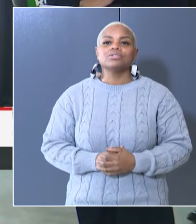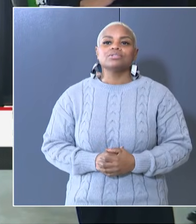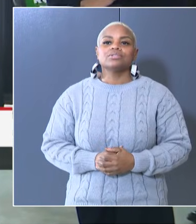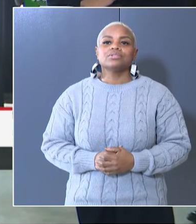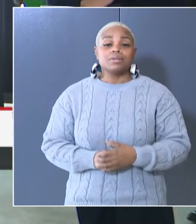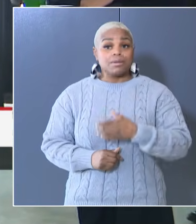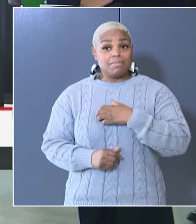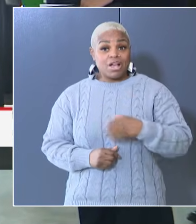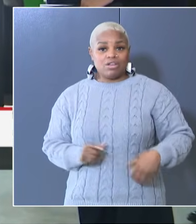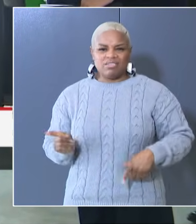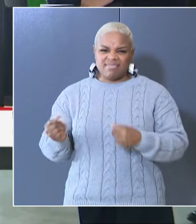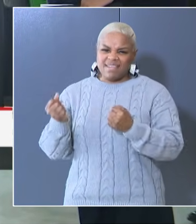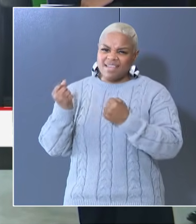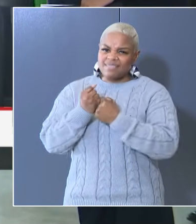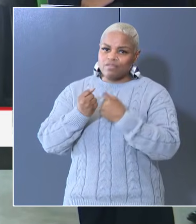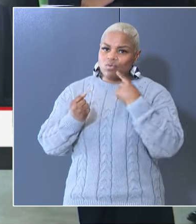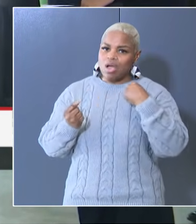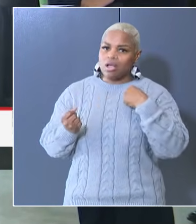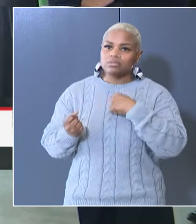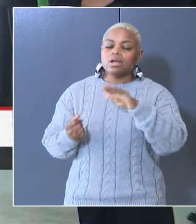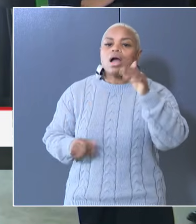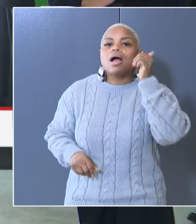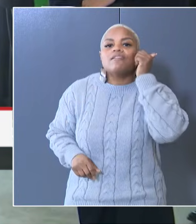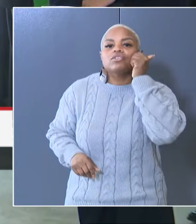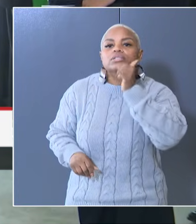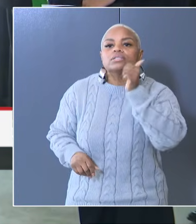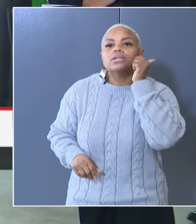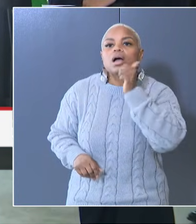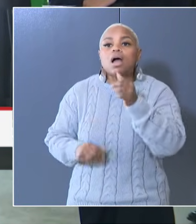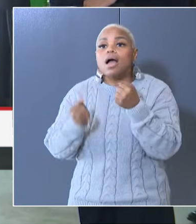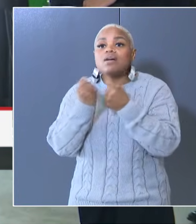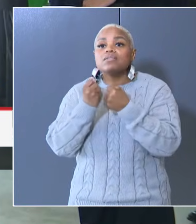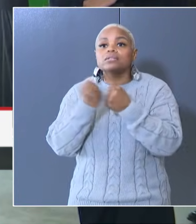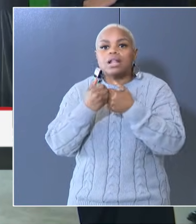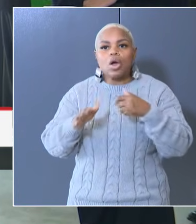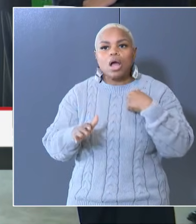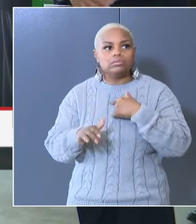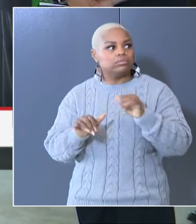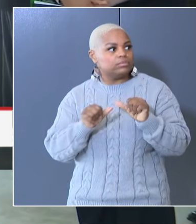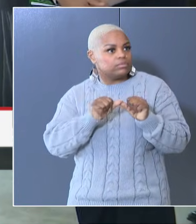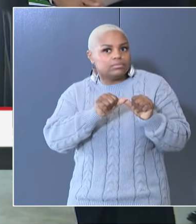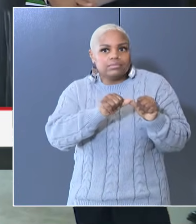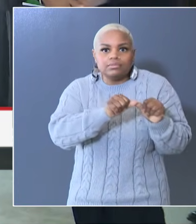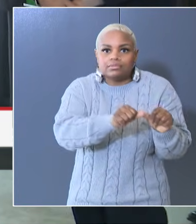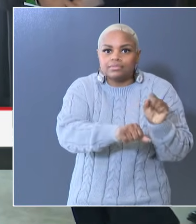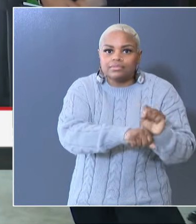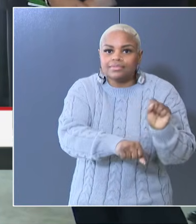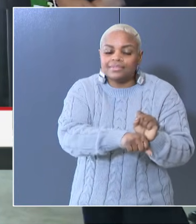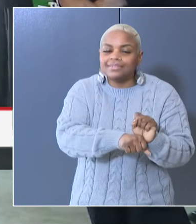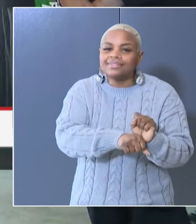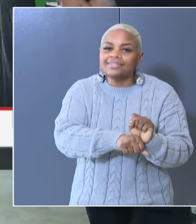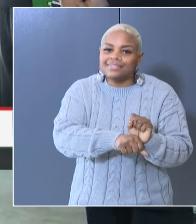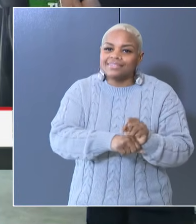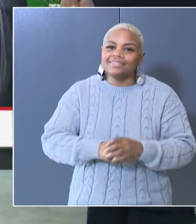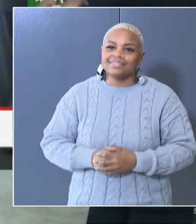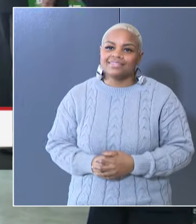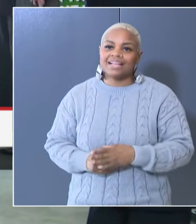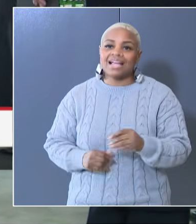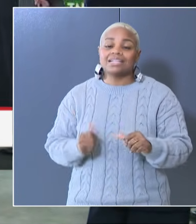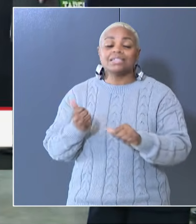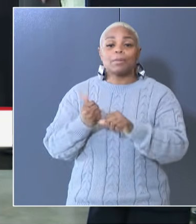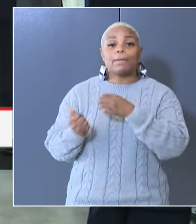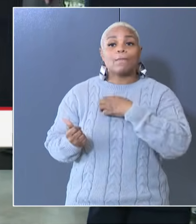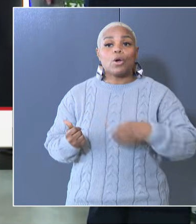particular every day that allows us to be able to drive pioneering solutions forward. I also want to specifically thank Deputy Mayor Nina Albert